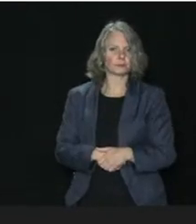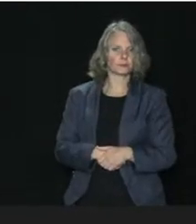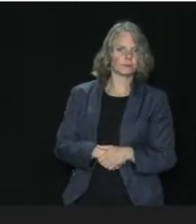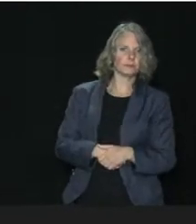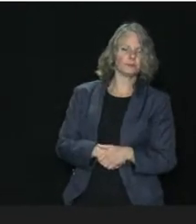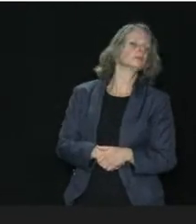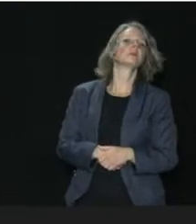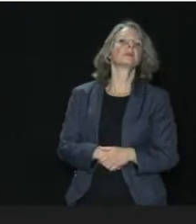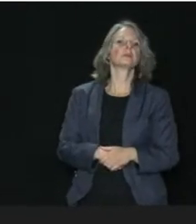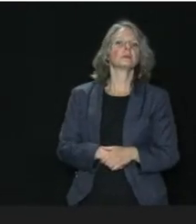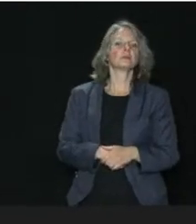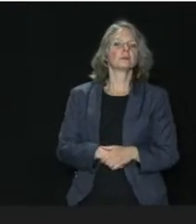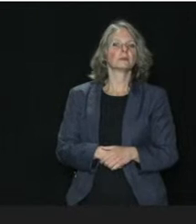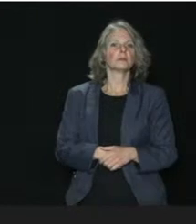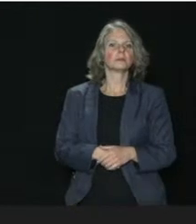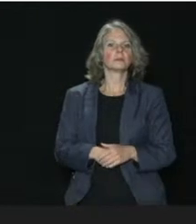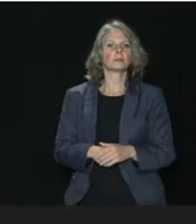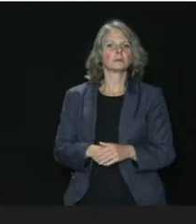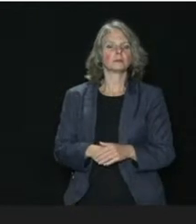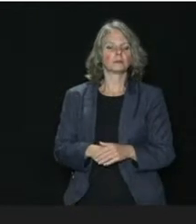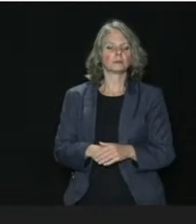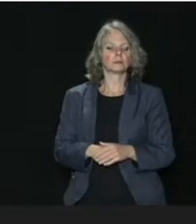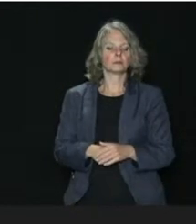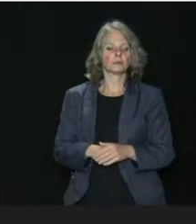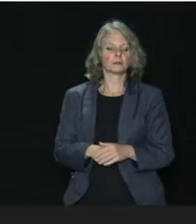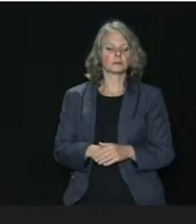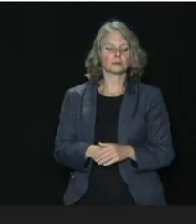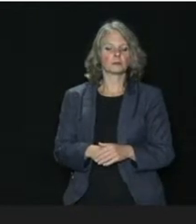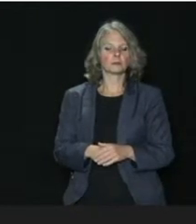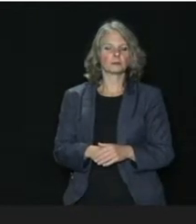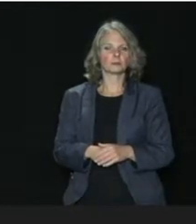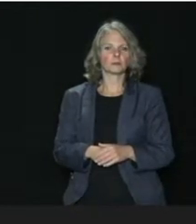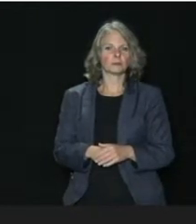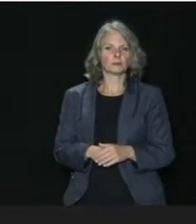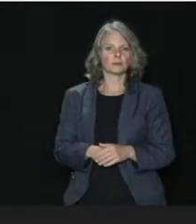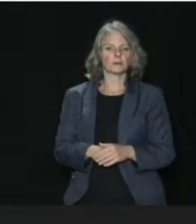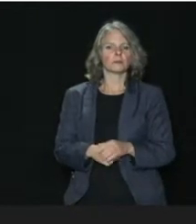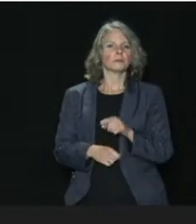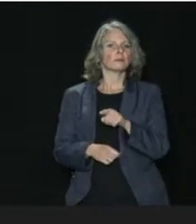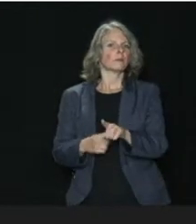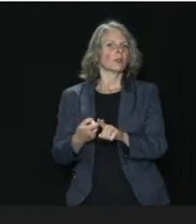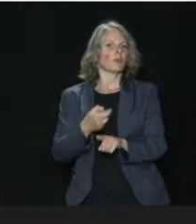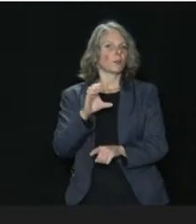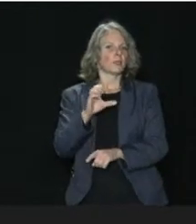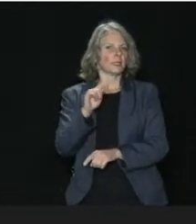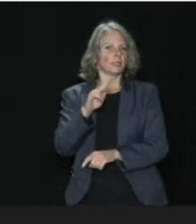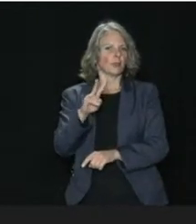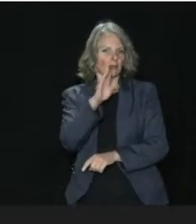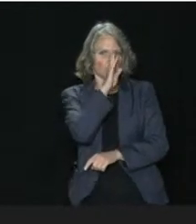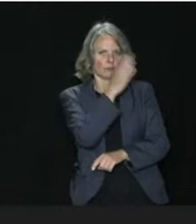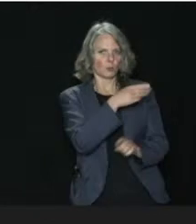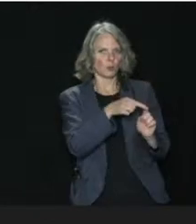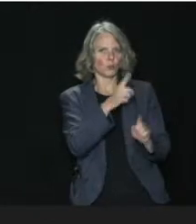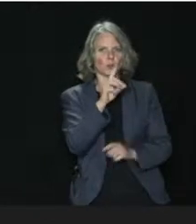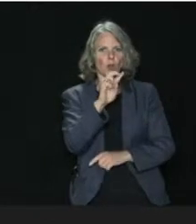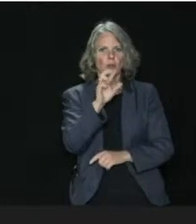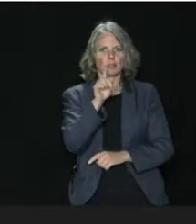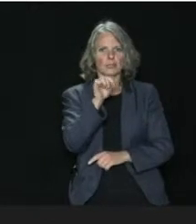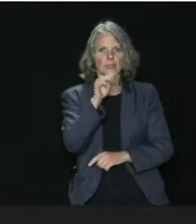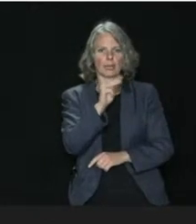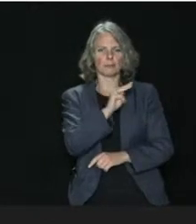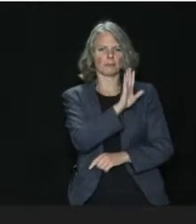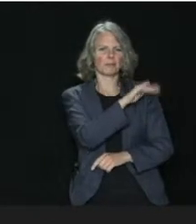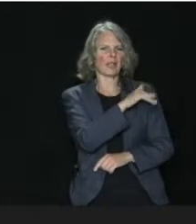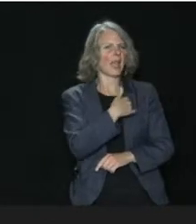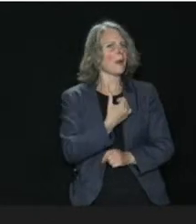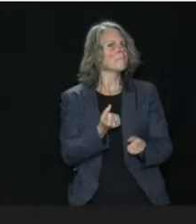time, so we'll keep our questions and answers hopefully as efficient as possible. Glenn McGregor, CTV News. Question for Dr. Tam. A lot of Canadians were